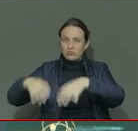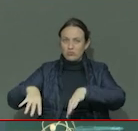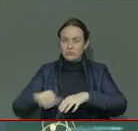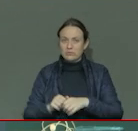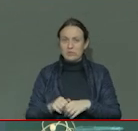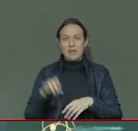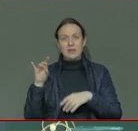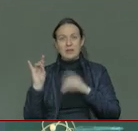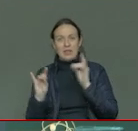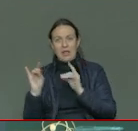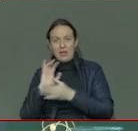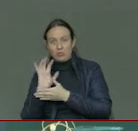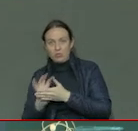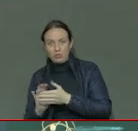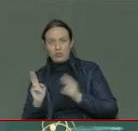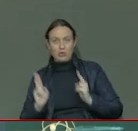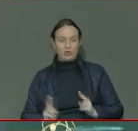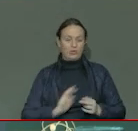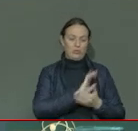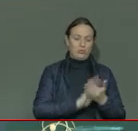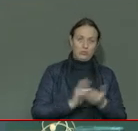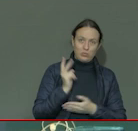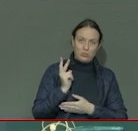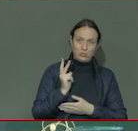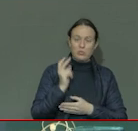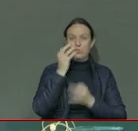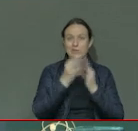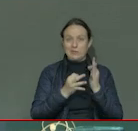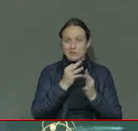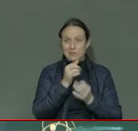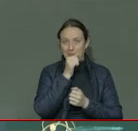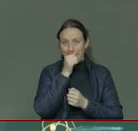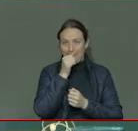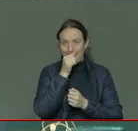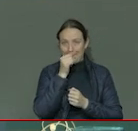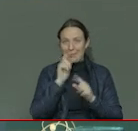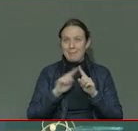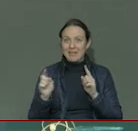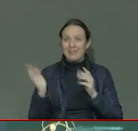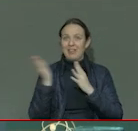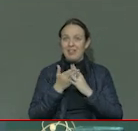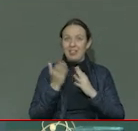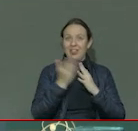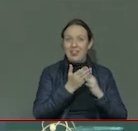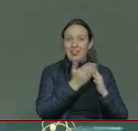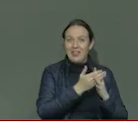story and the human story. And constantly, we are interrupted with the author's note.